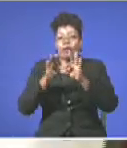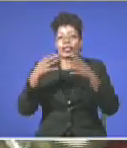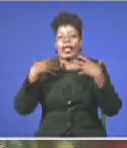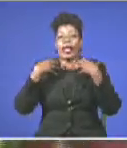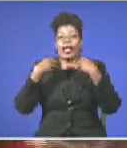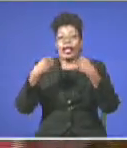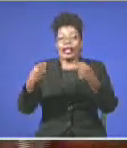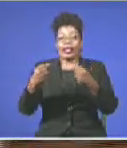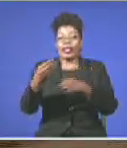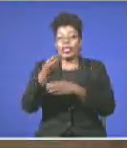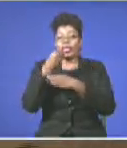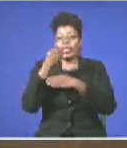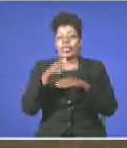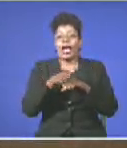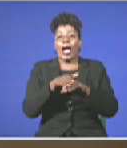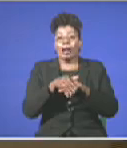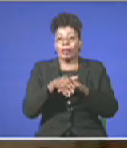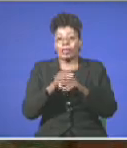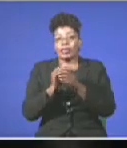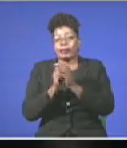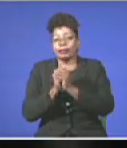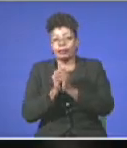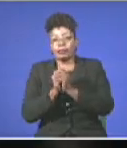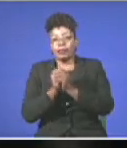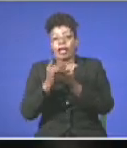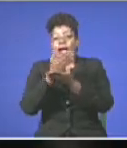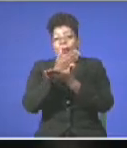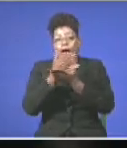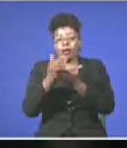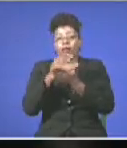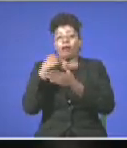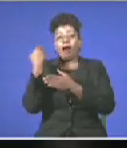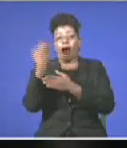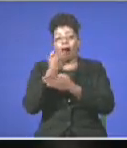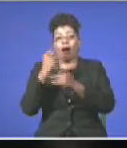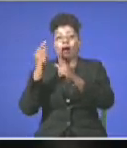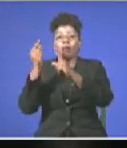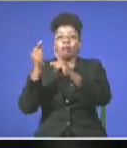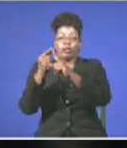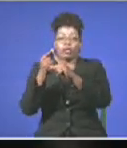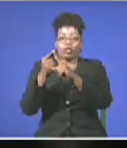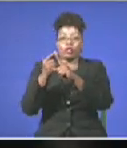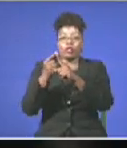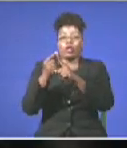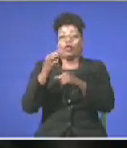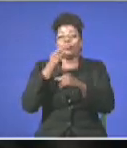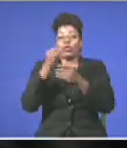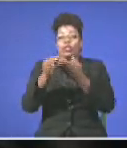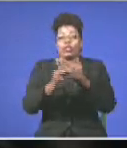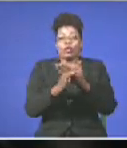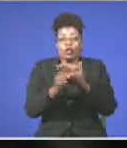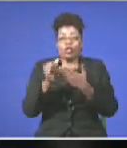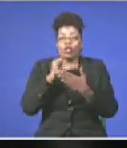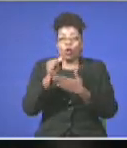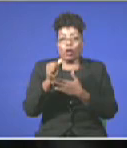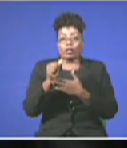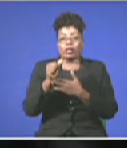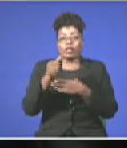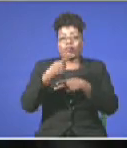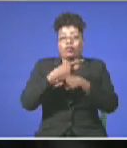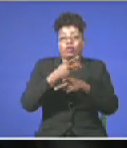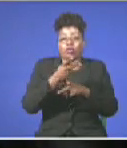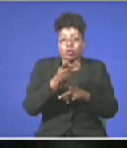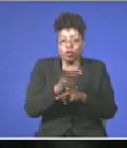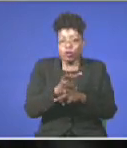healthy eating habits. A part of our mission is to ensure food security, and it's not just about